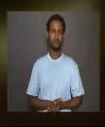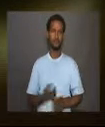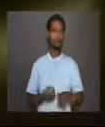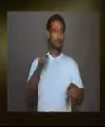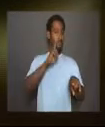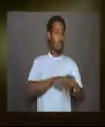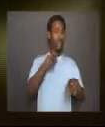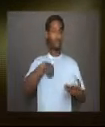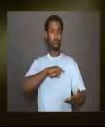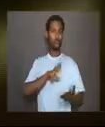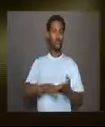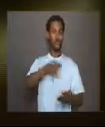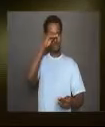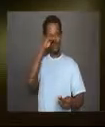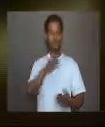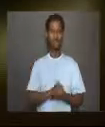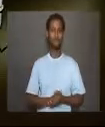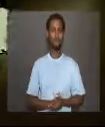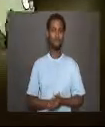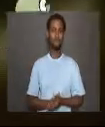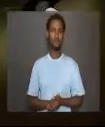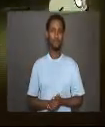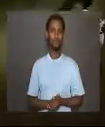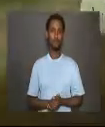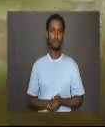Let's get back to our lesson.